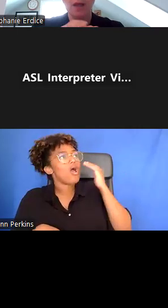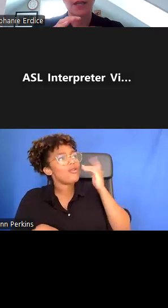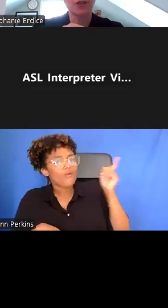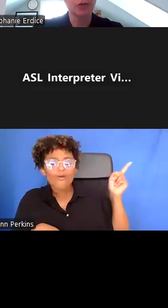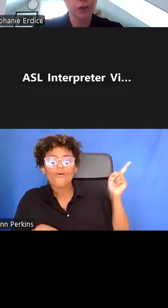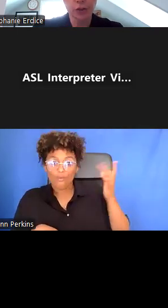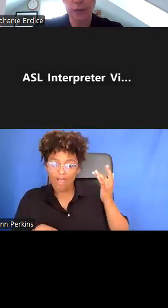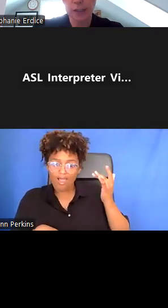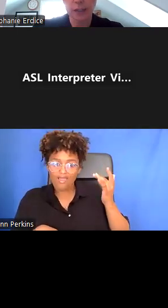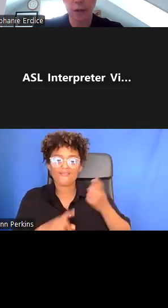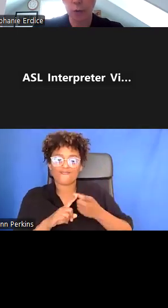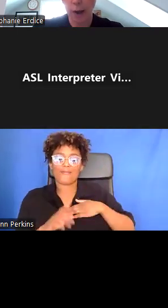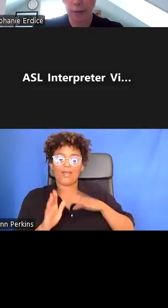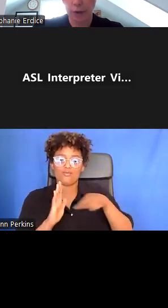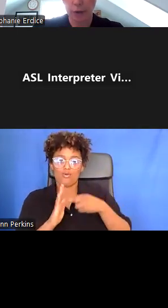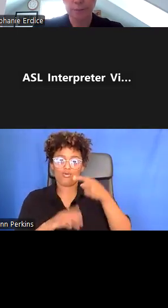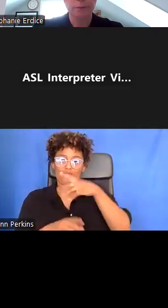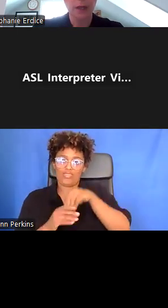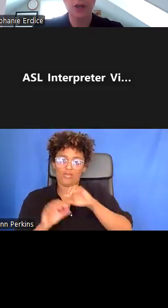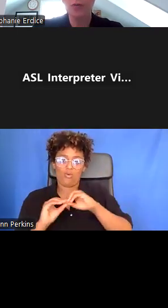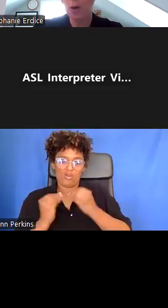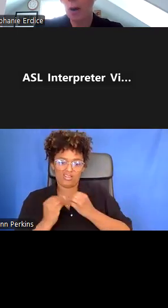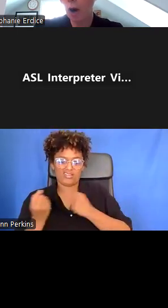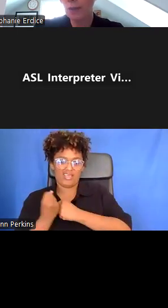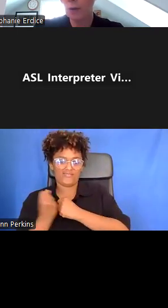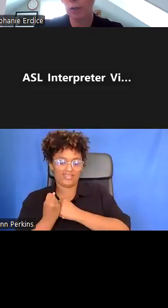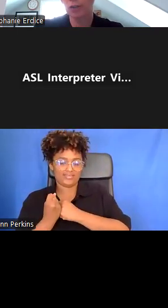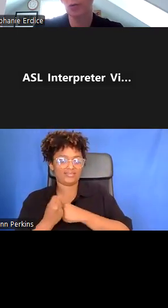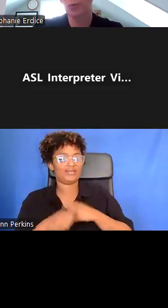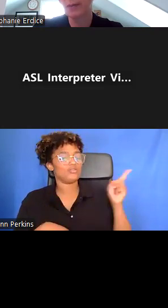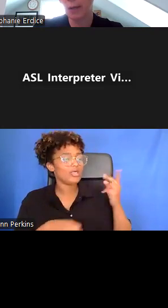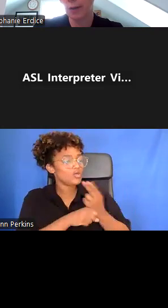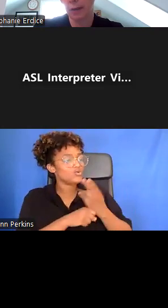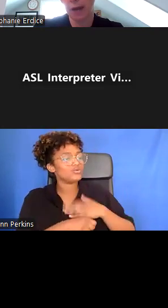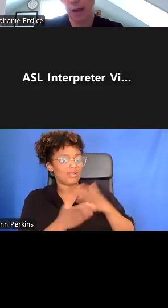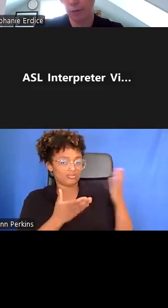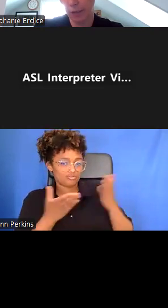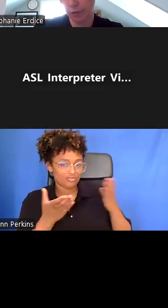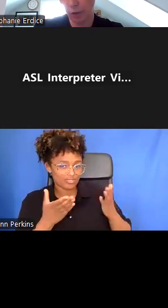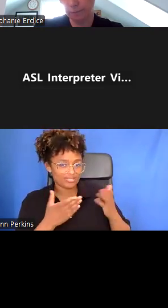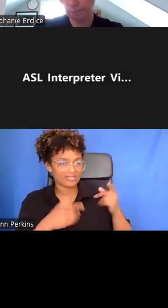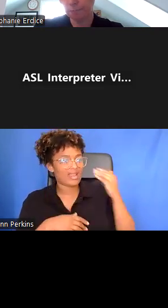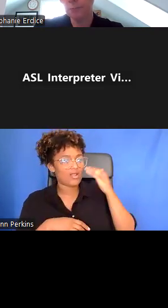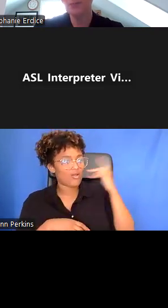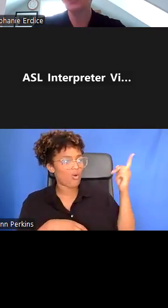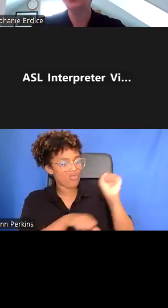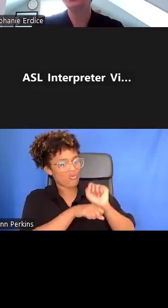organization. They used your services a little while ago, and you know how hard they worked to rebuild their life after the